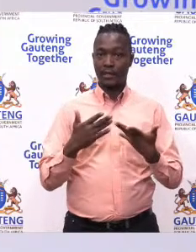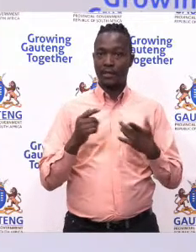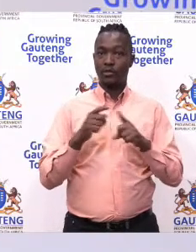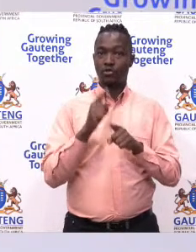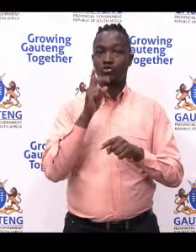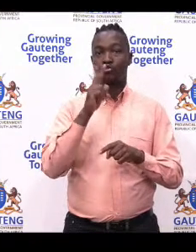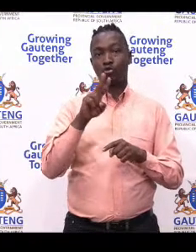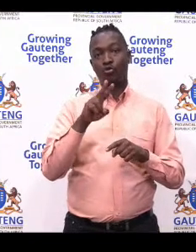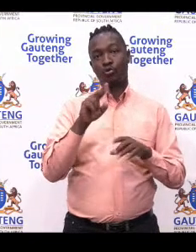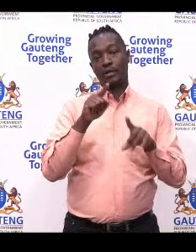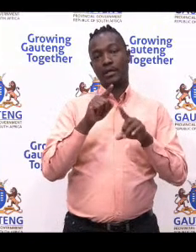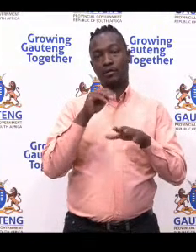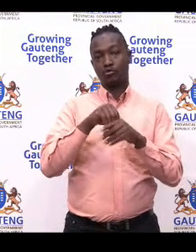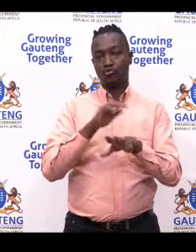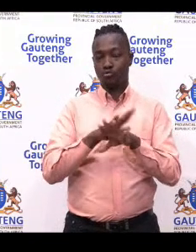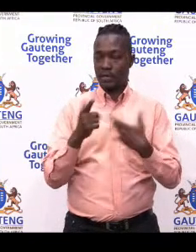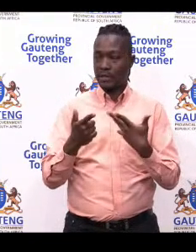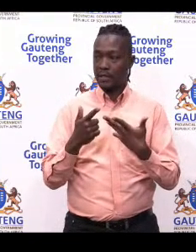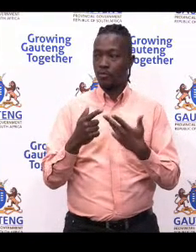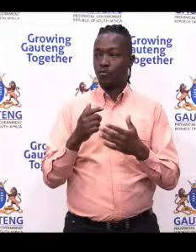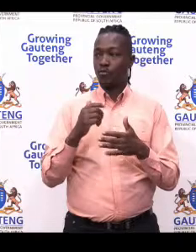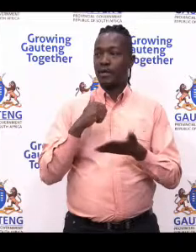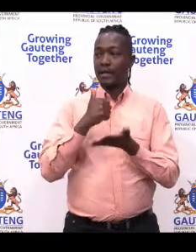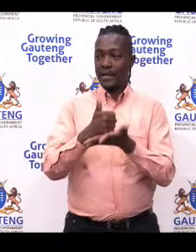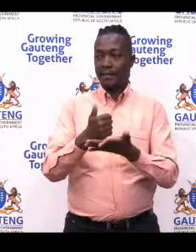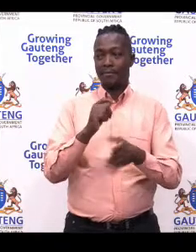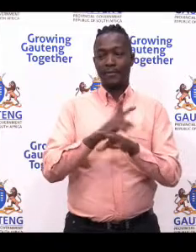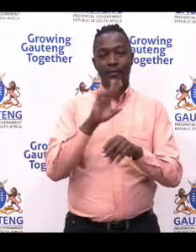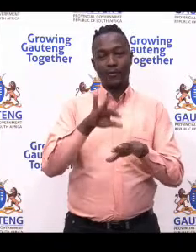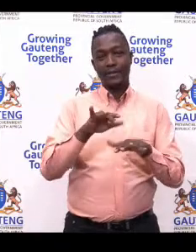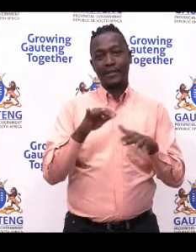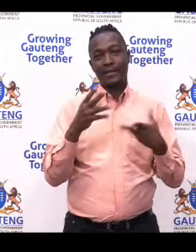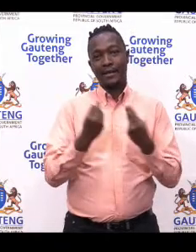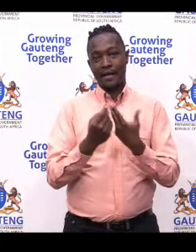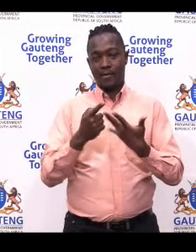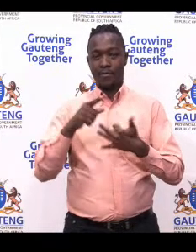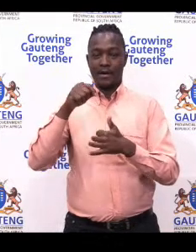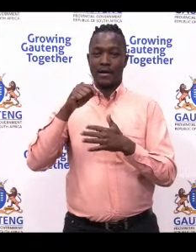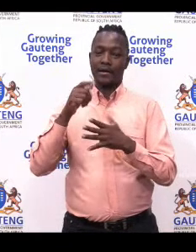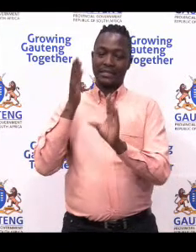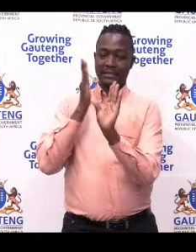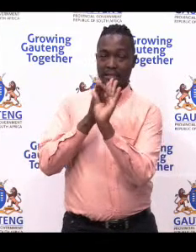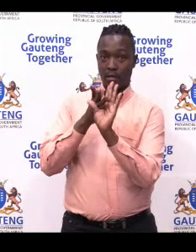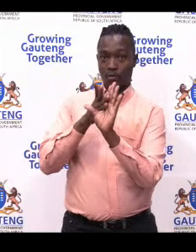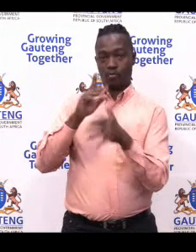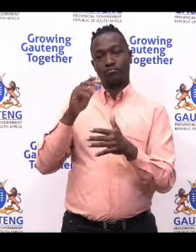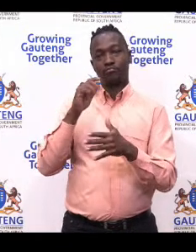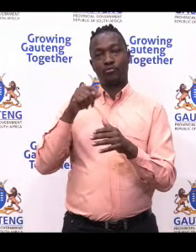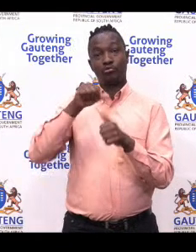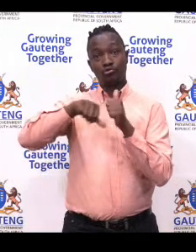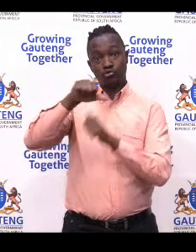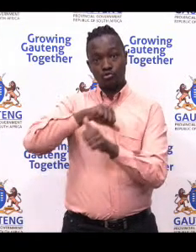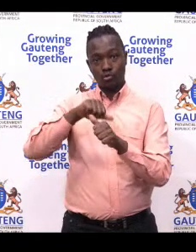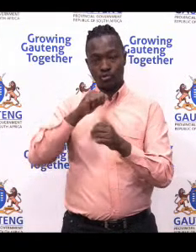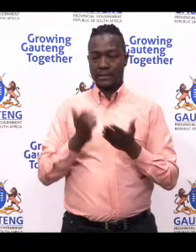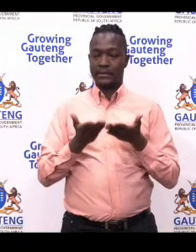and therefore strengthen our psychosocial services to both teachers and learners alike. The one last thing that I